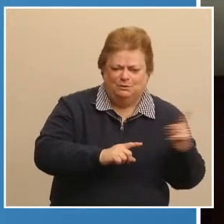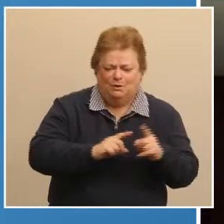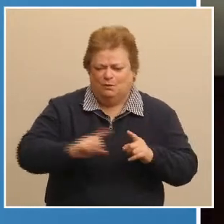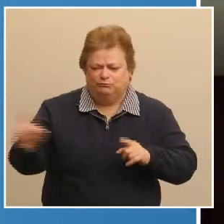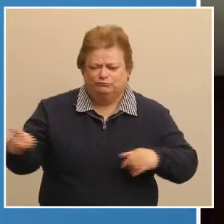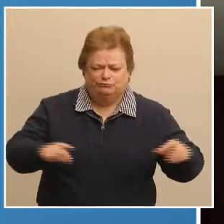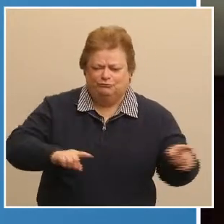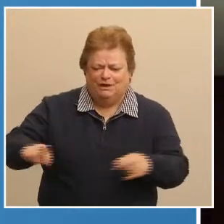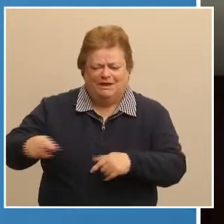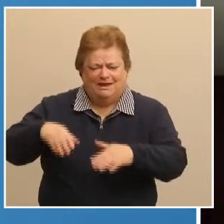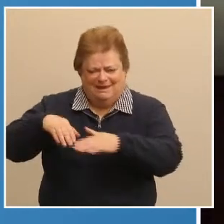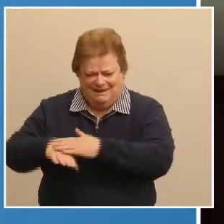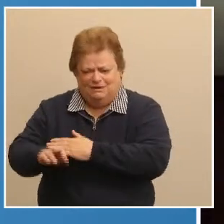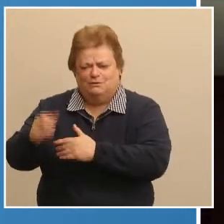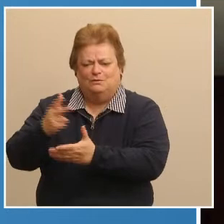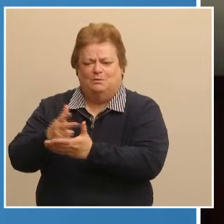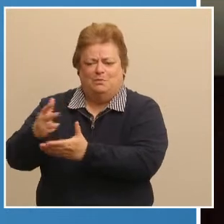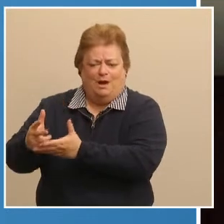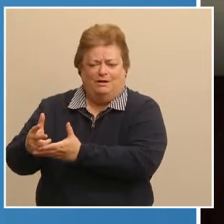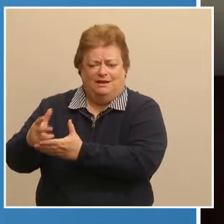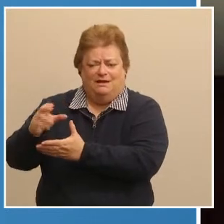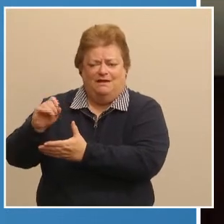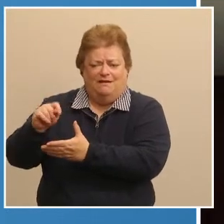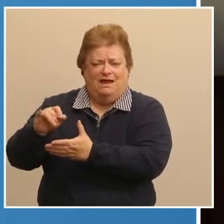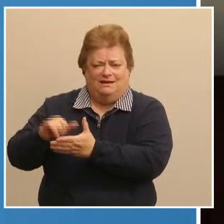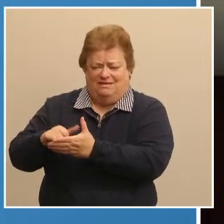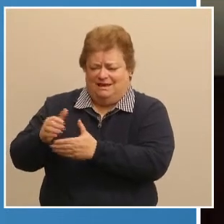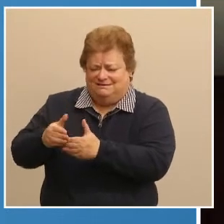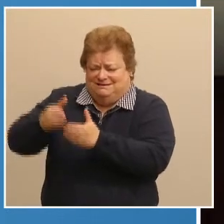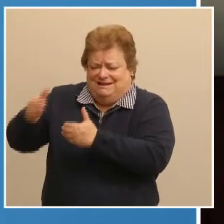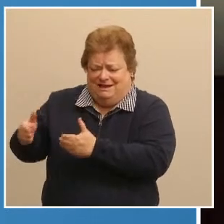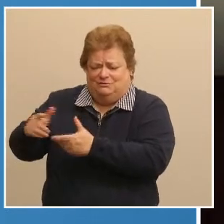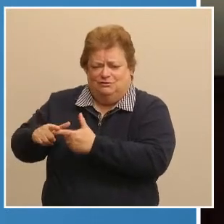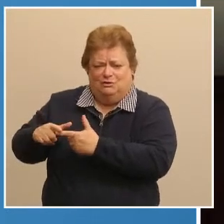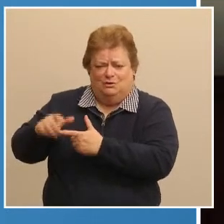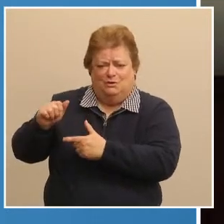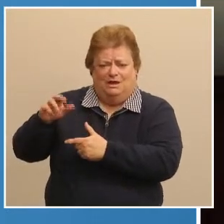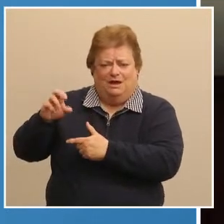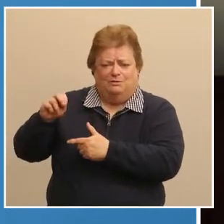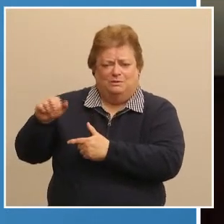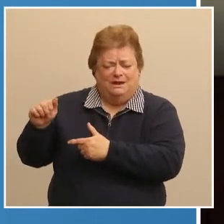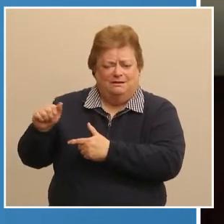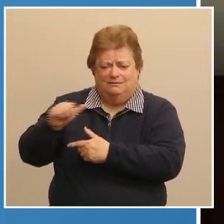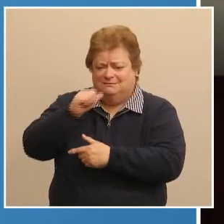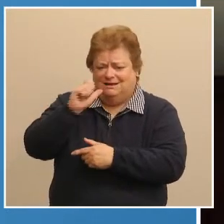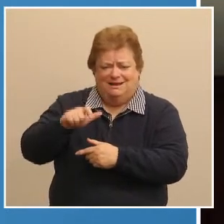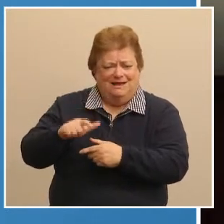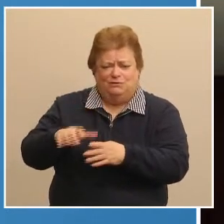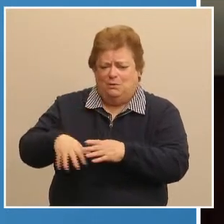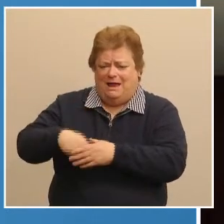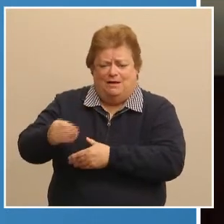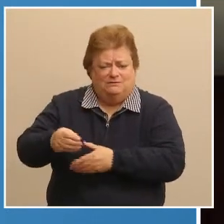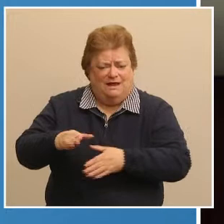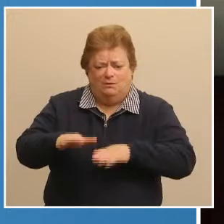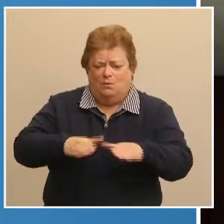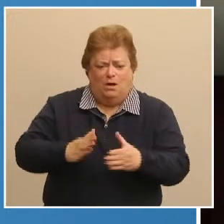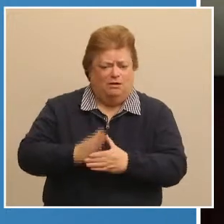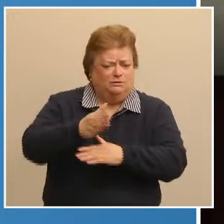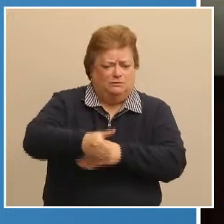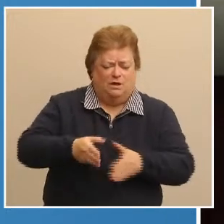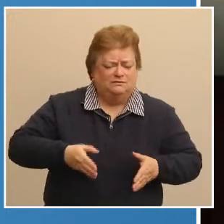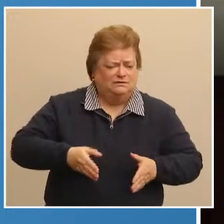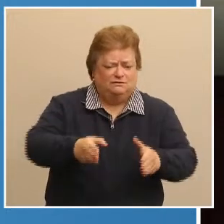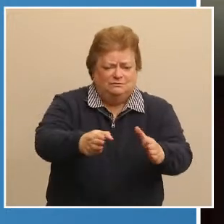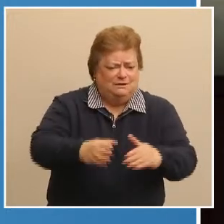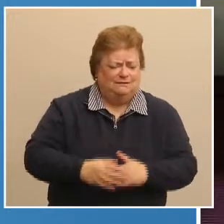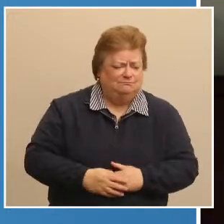us into the parking lot that's right connected to the Pinnacle Bank Arena. Didn't even have to walk across the street.